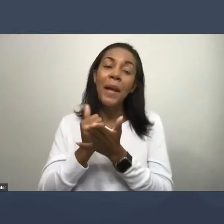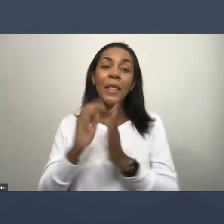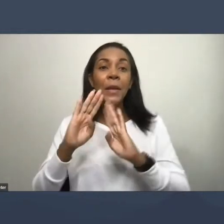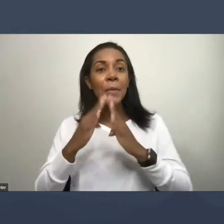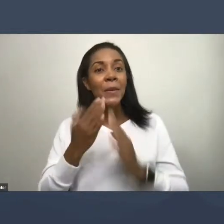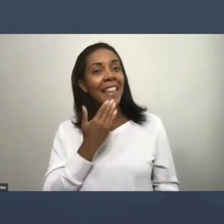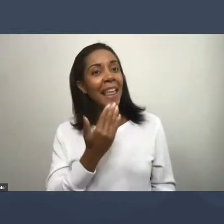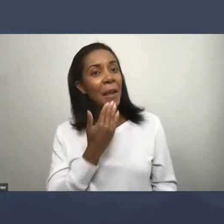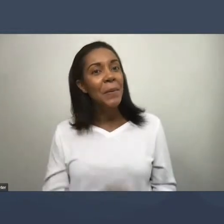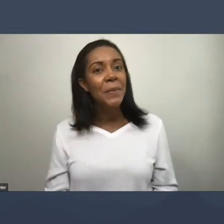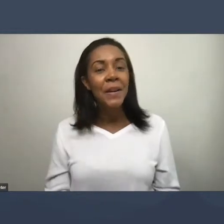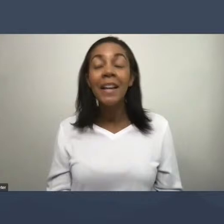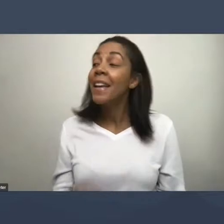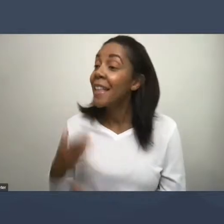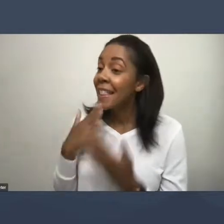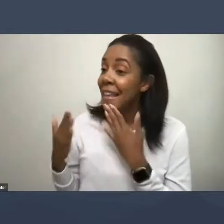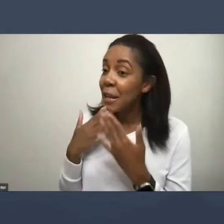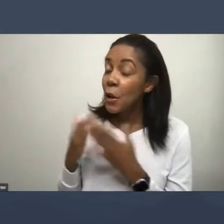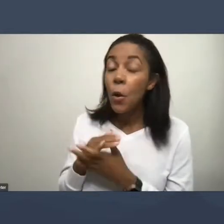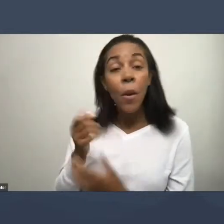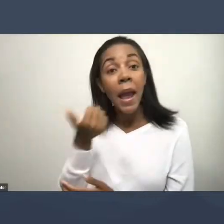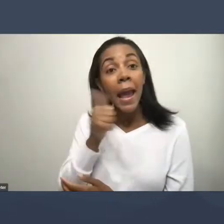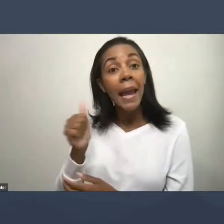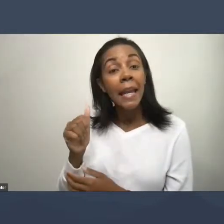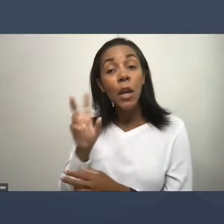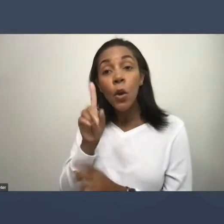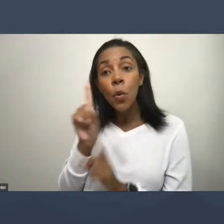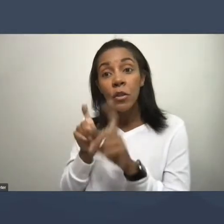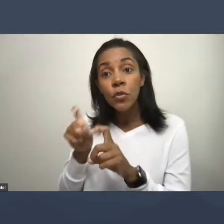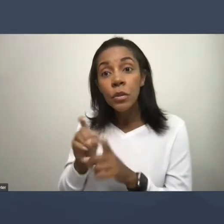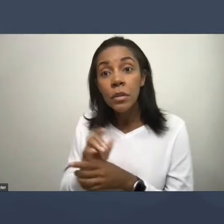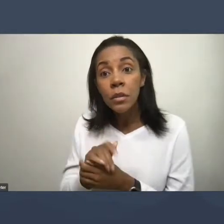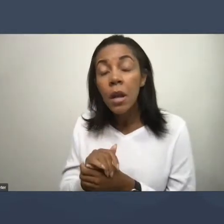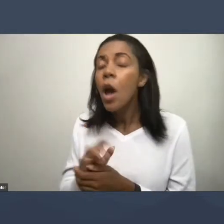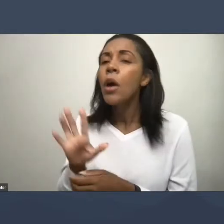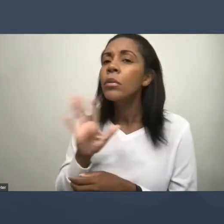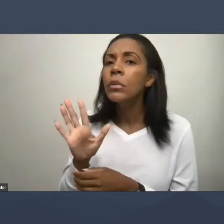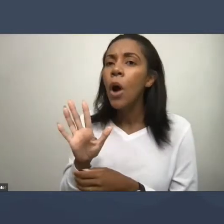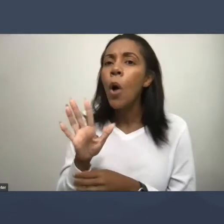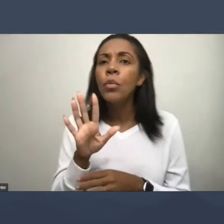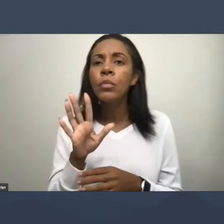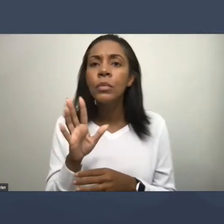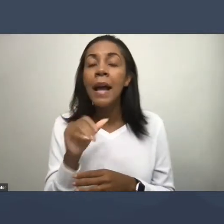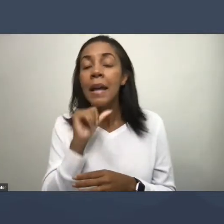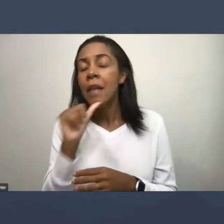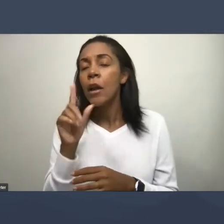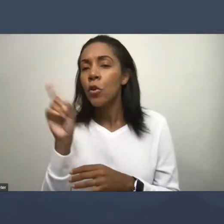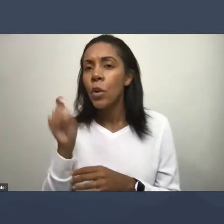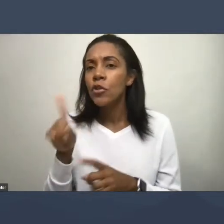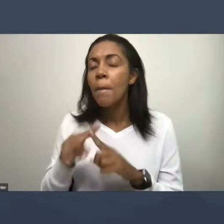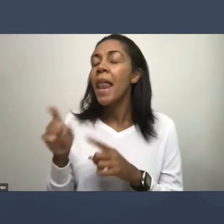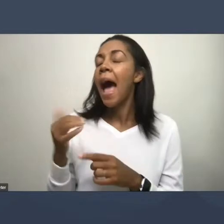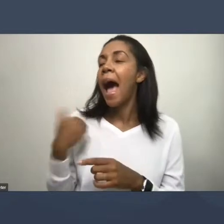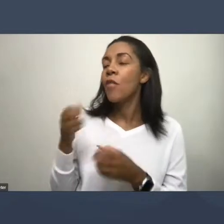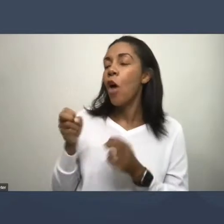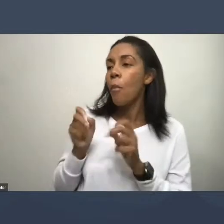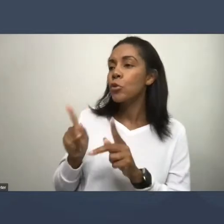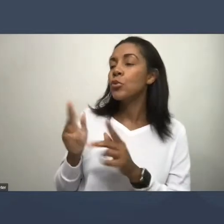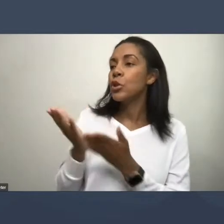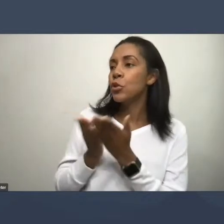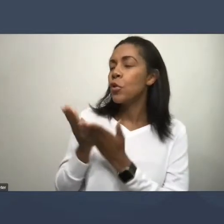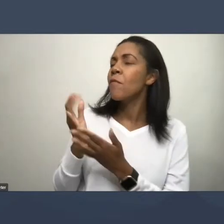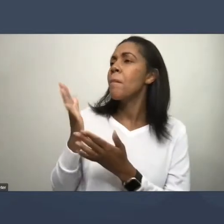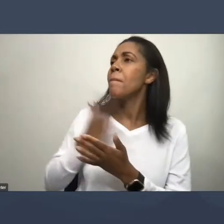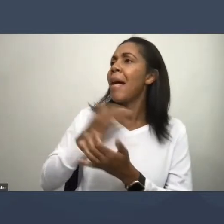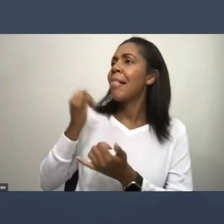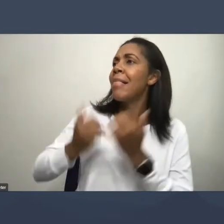you. Thank you, colleagues. Any questions? Yes, Mr. Jones. Not any questions, but colleagues, I did have the opportunity to serve perhaps my last year or